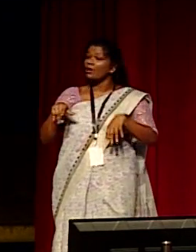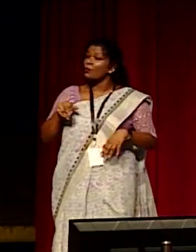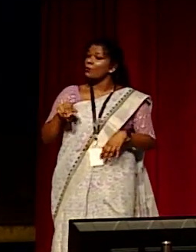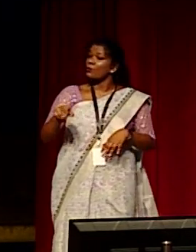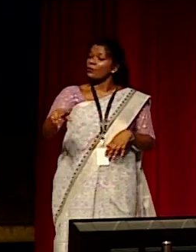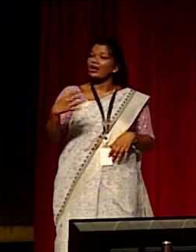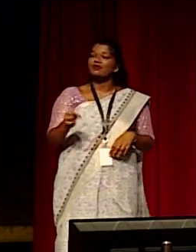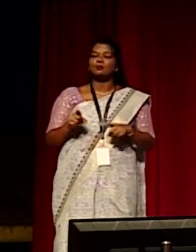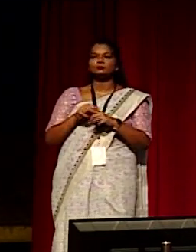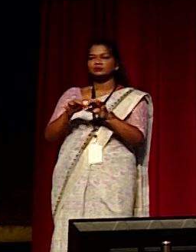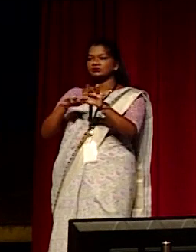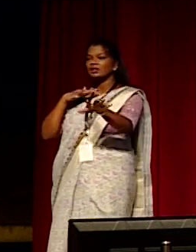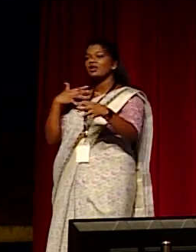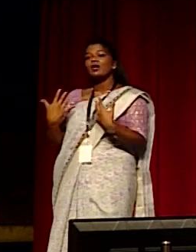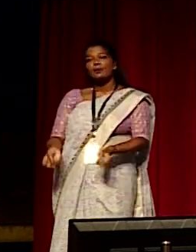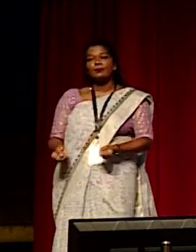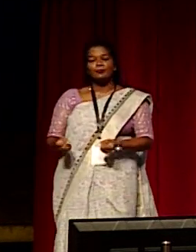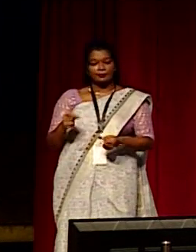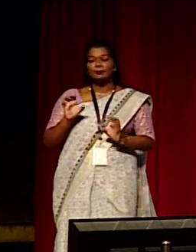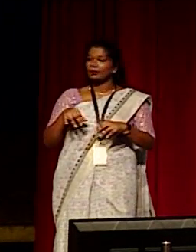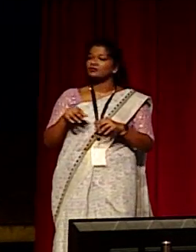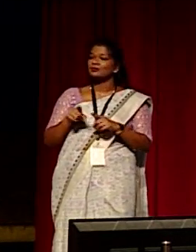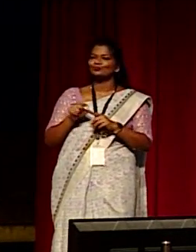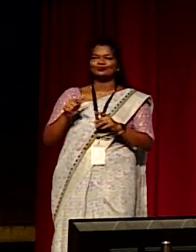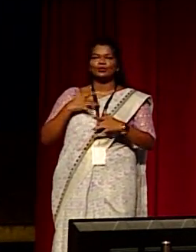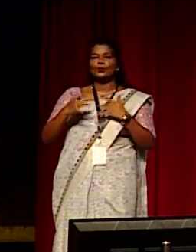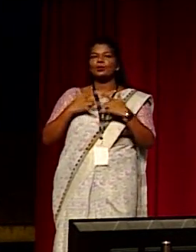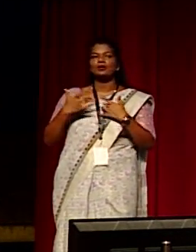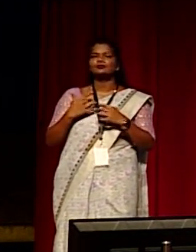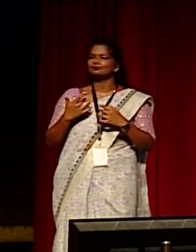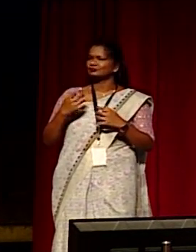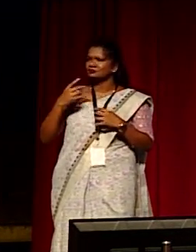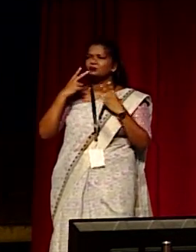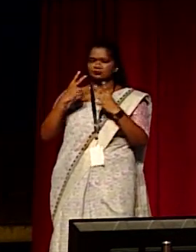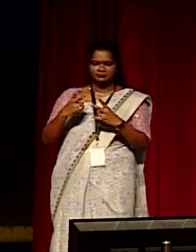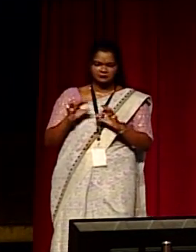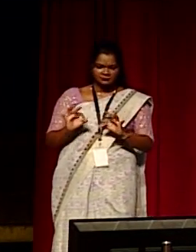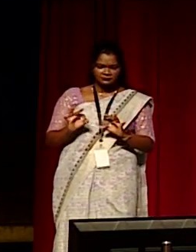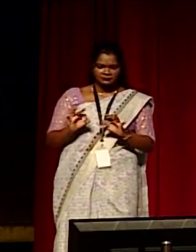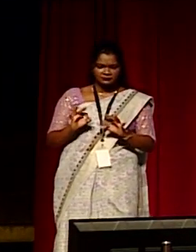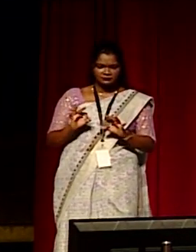was ergonomically inefficient and cosmetically awkward.